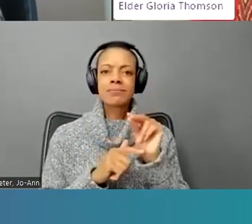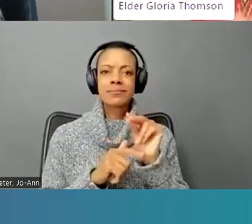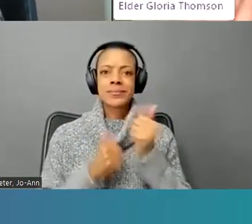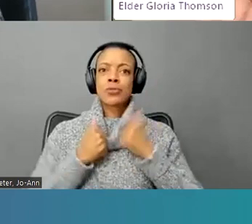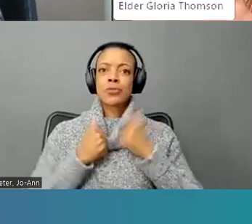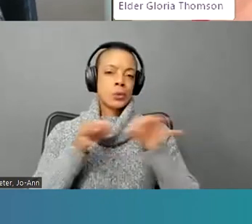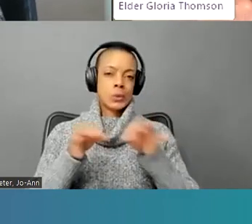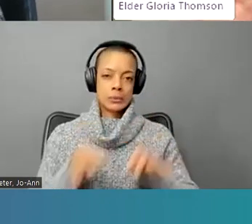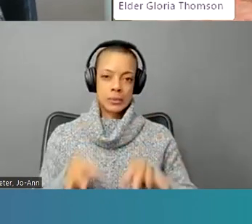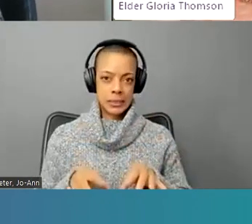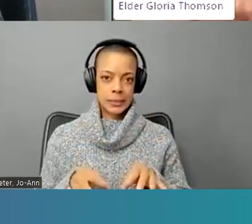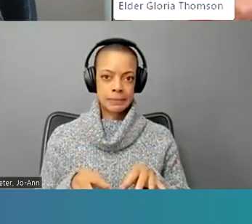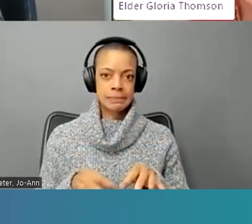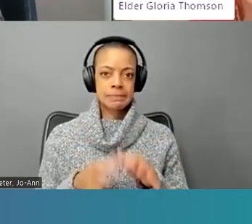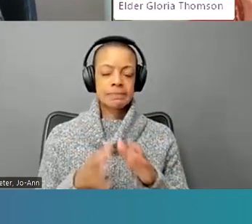that